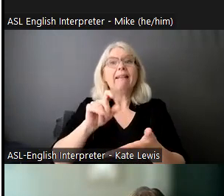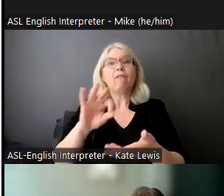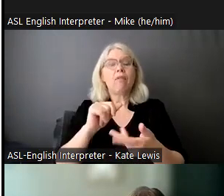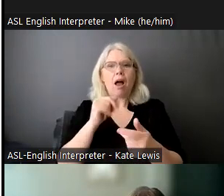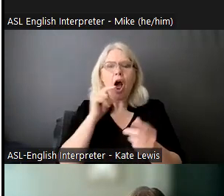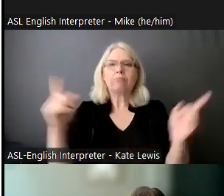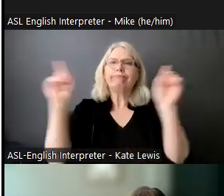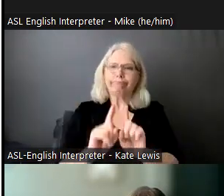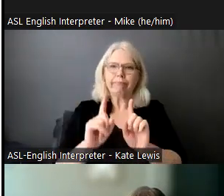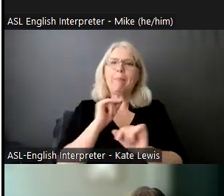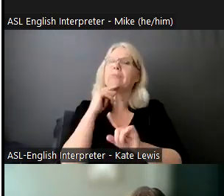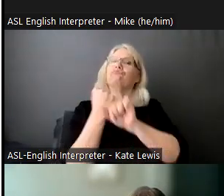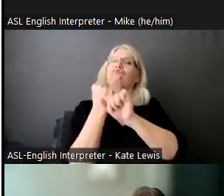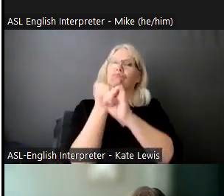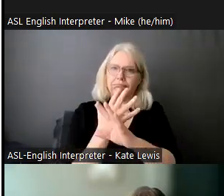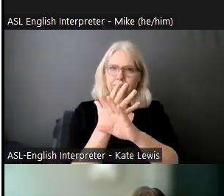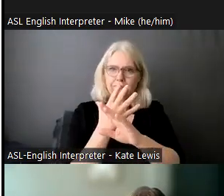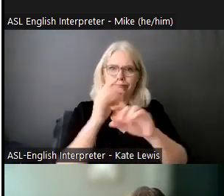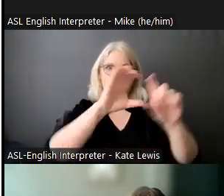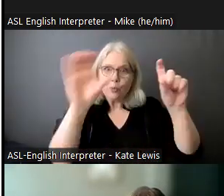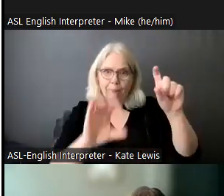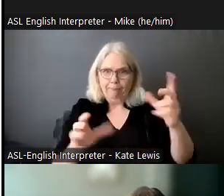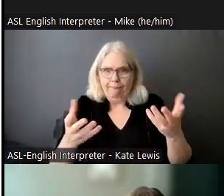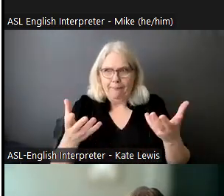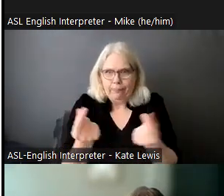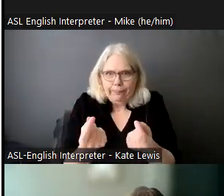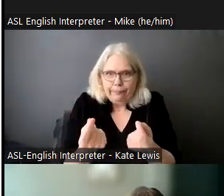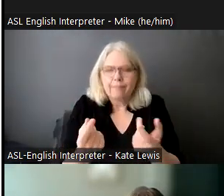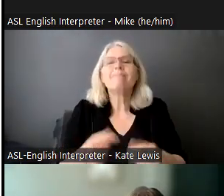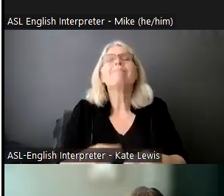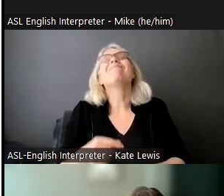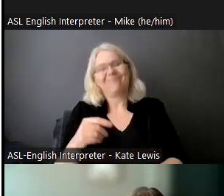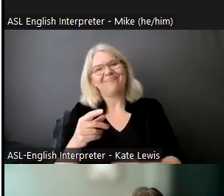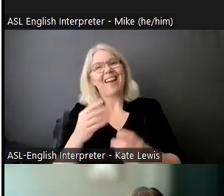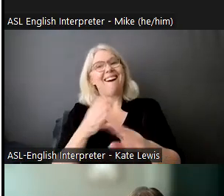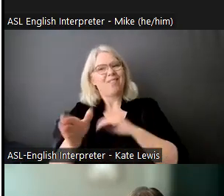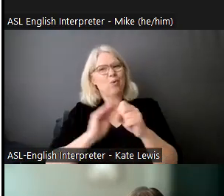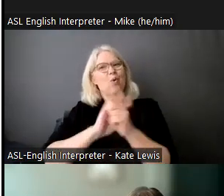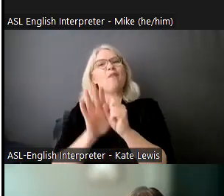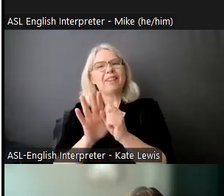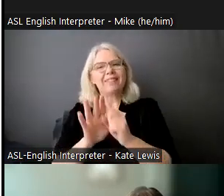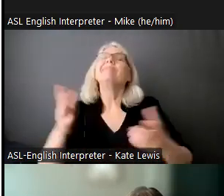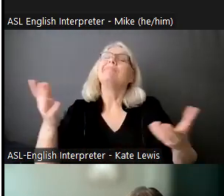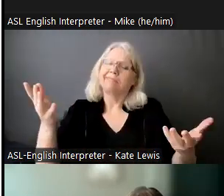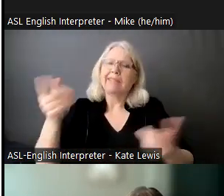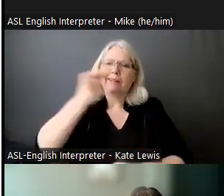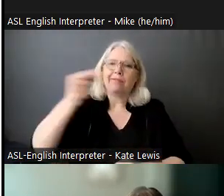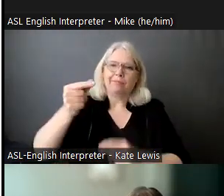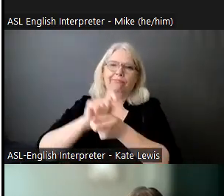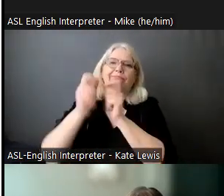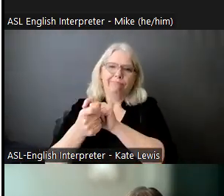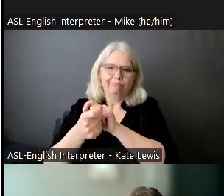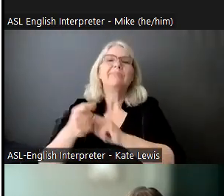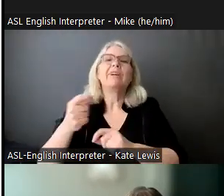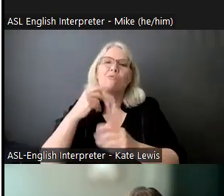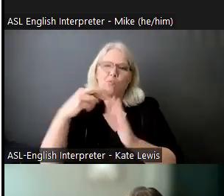government changed the legislation to actually allow witnessing of the document using audio-visual communication